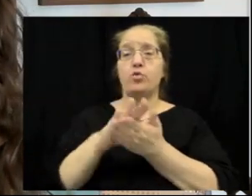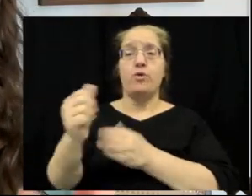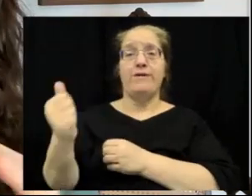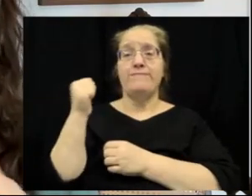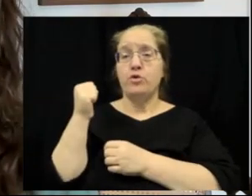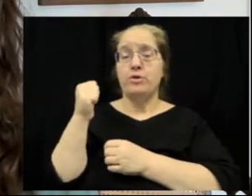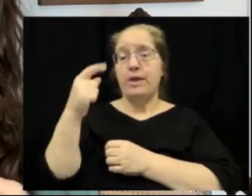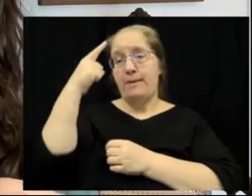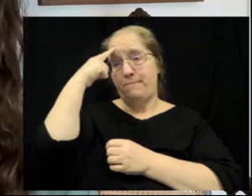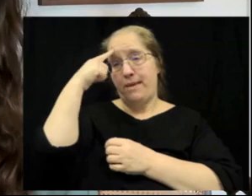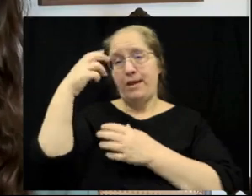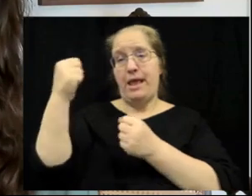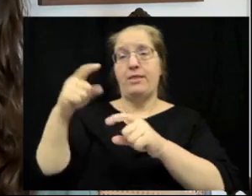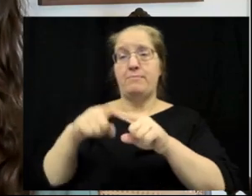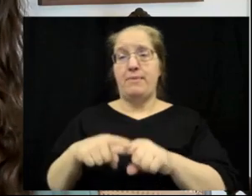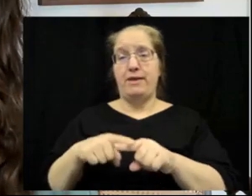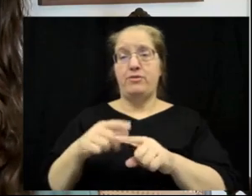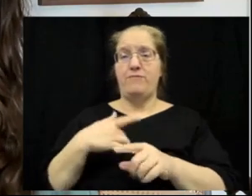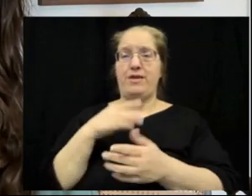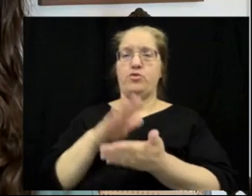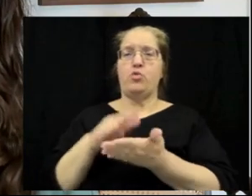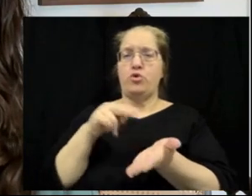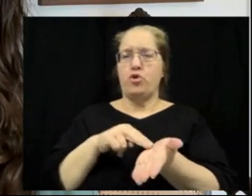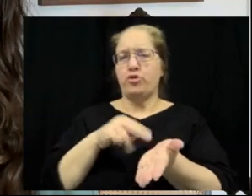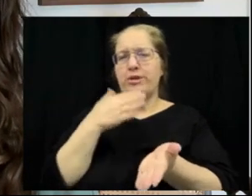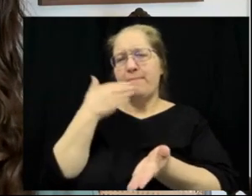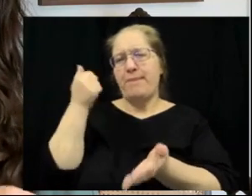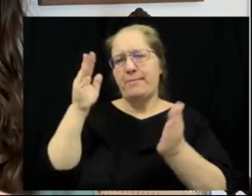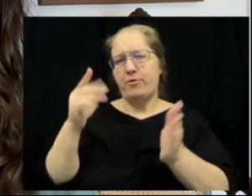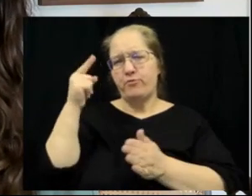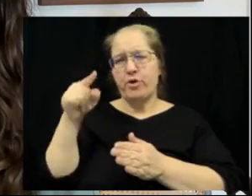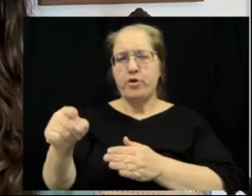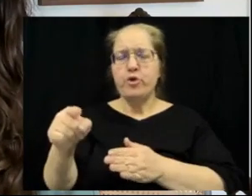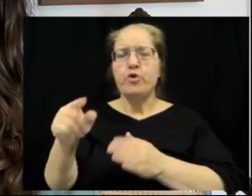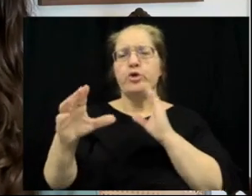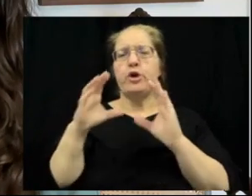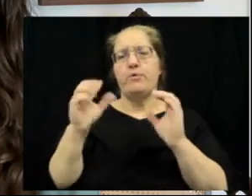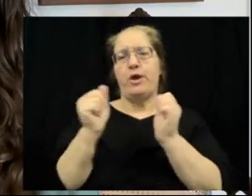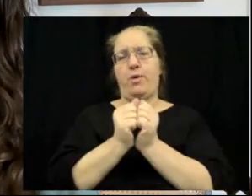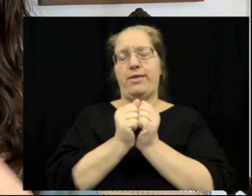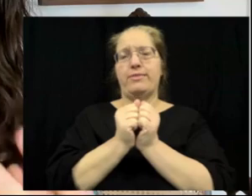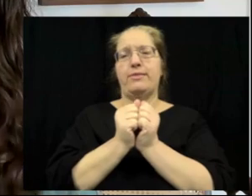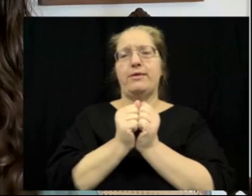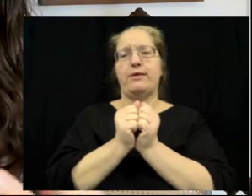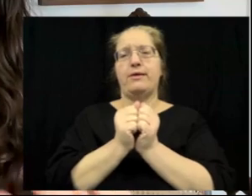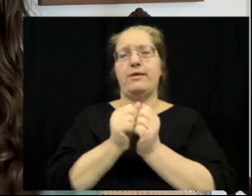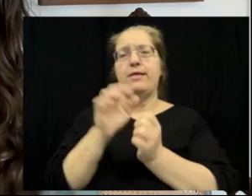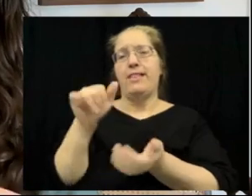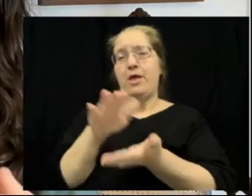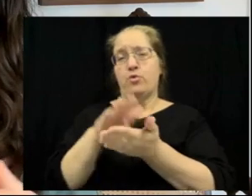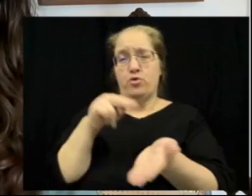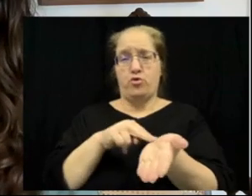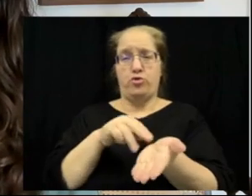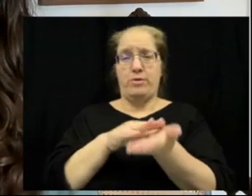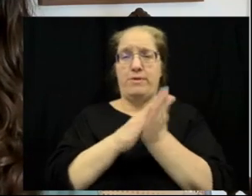is mental health based and you feel like the school nurse is the best person for you as a parent to be communicating with, then that school nurse can